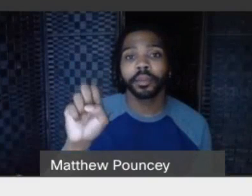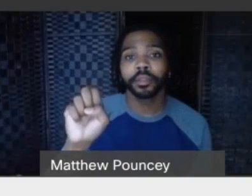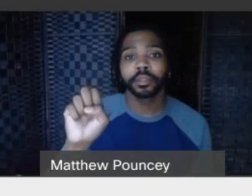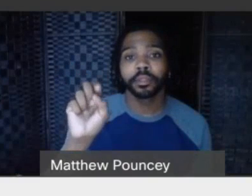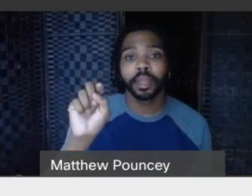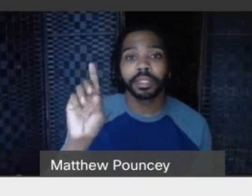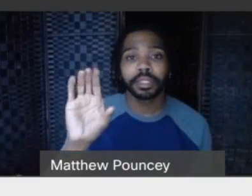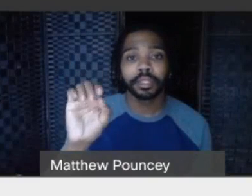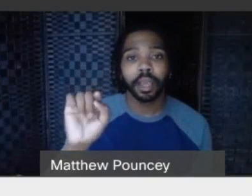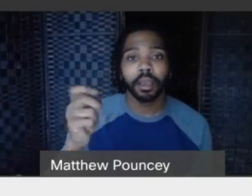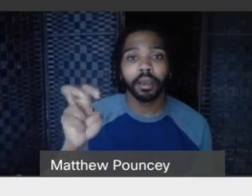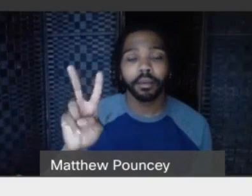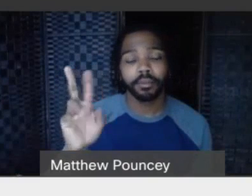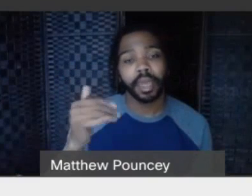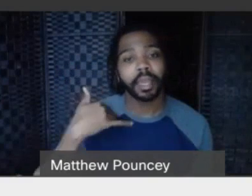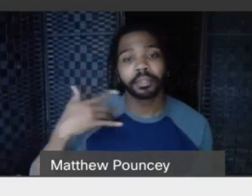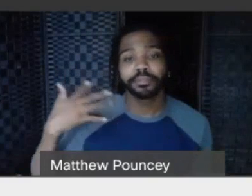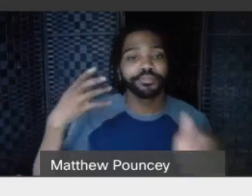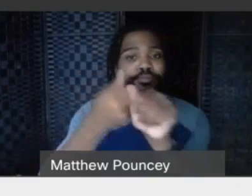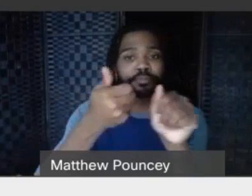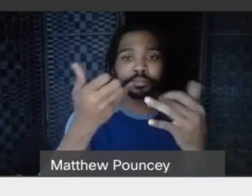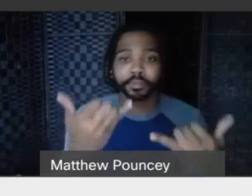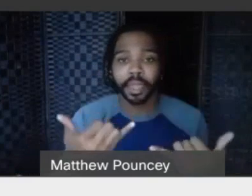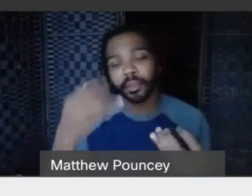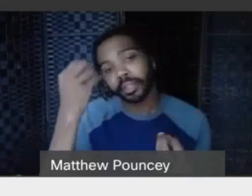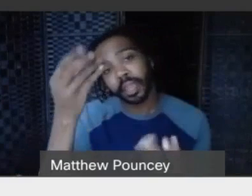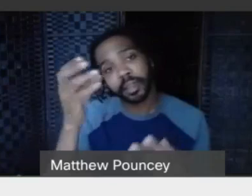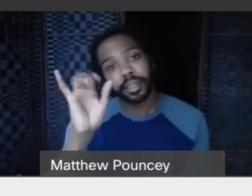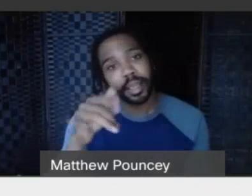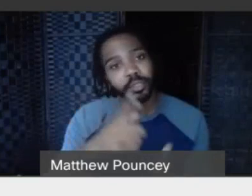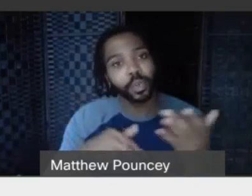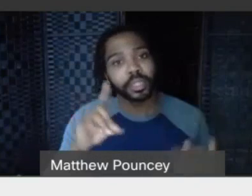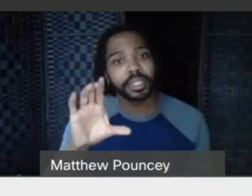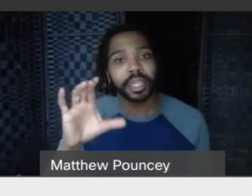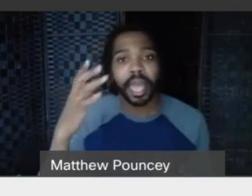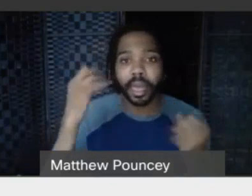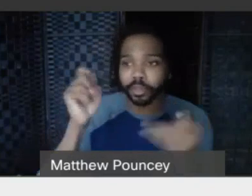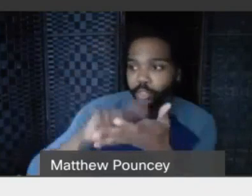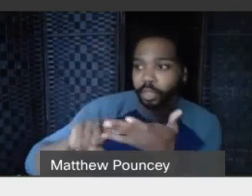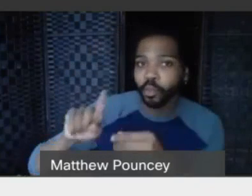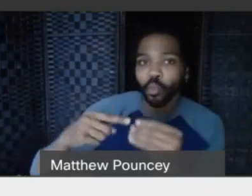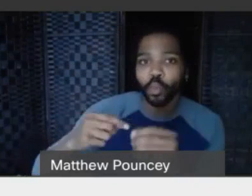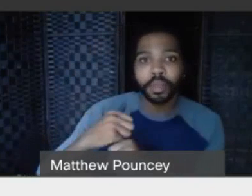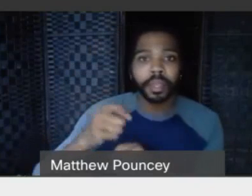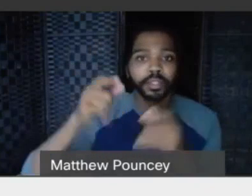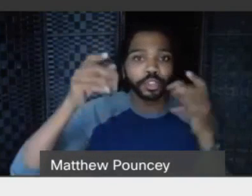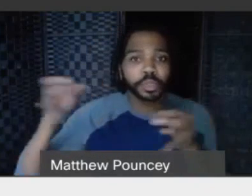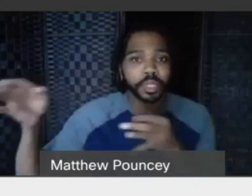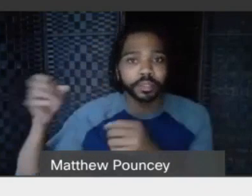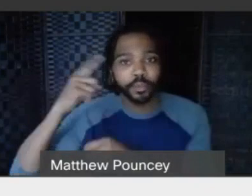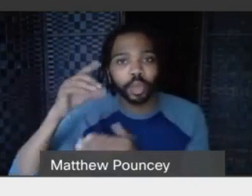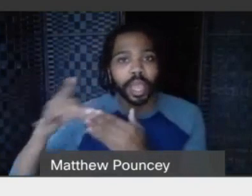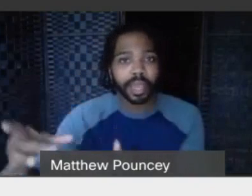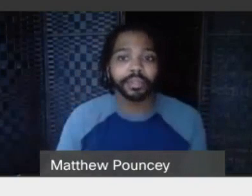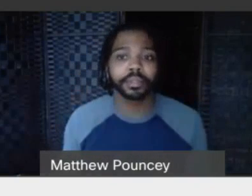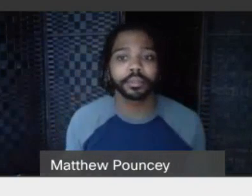the day data. And that is what DC Health is looking at as they make their determinations about guidance.